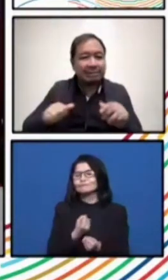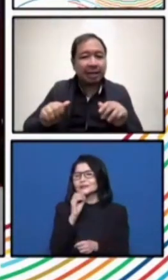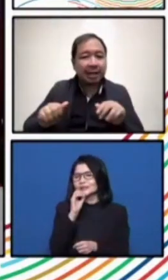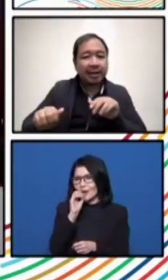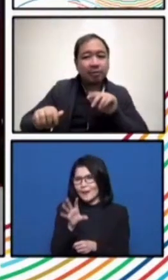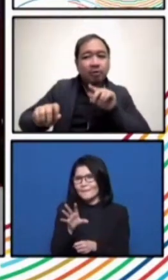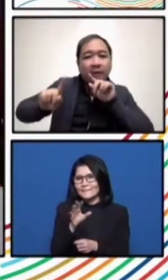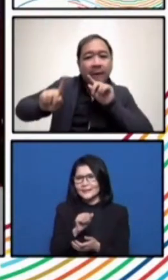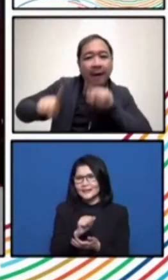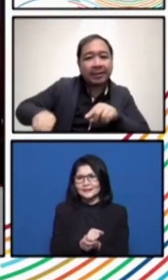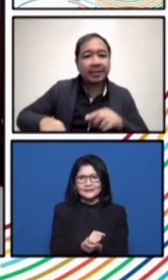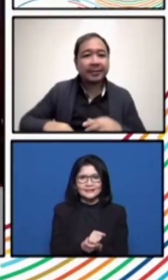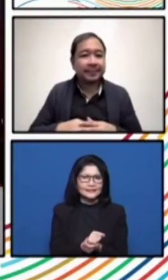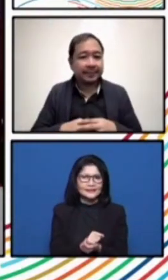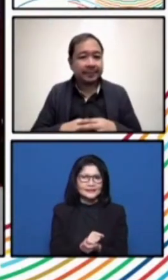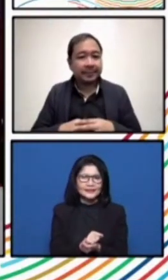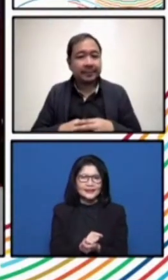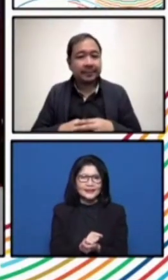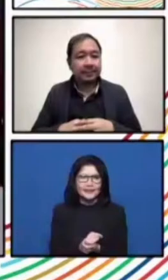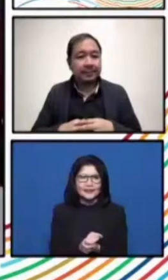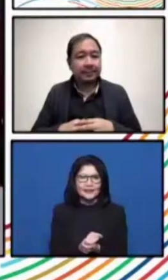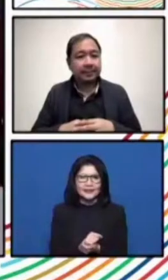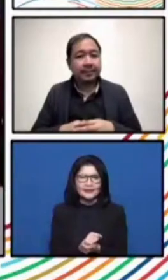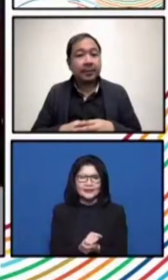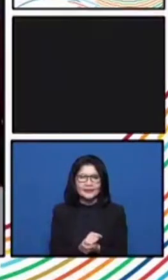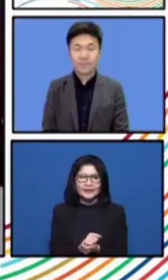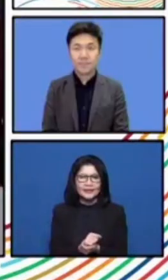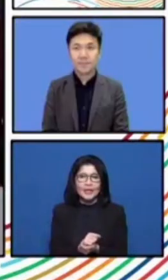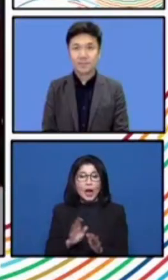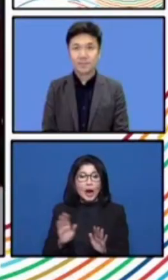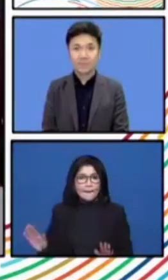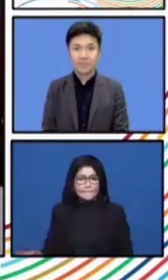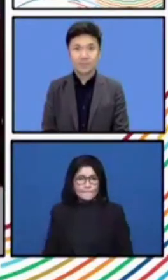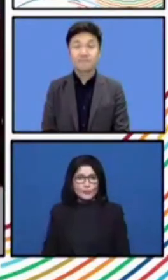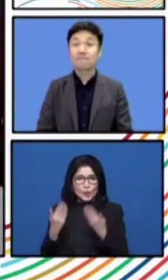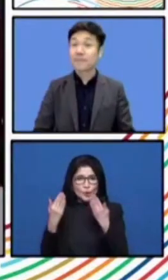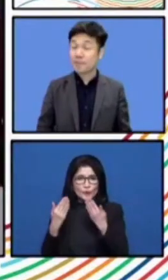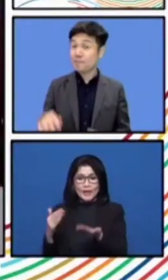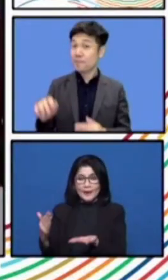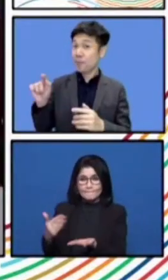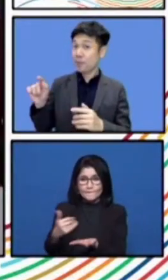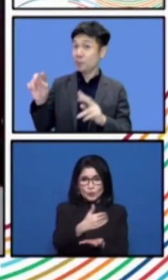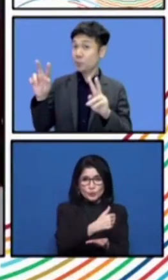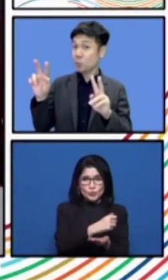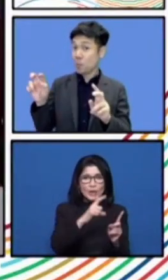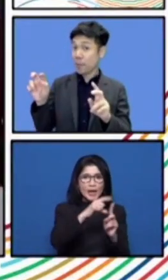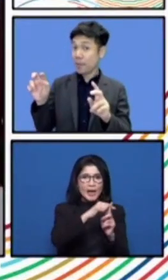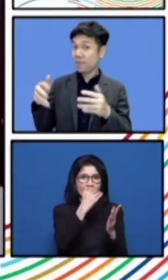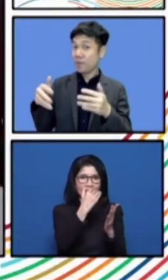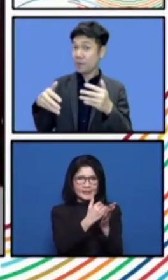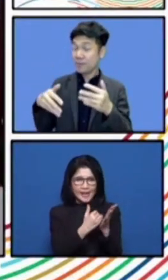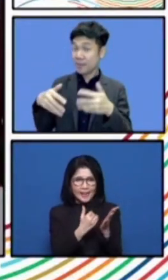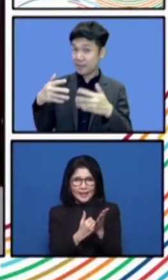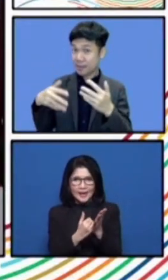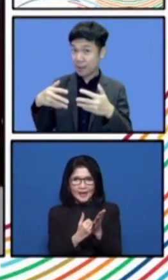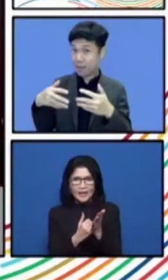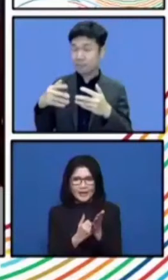in building a data collection platform we attach importance